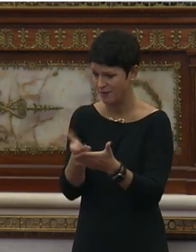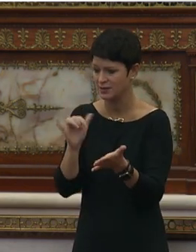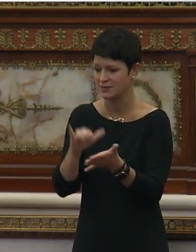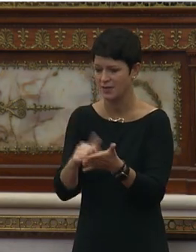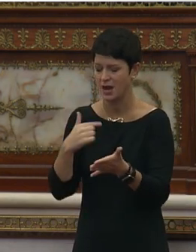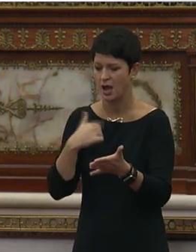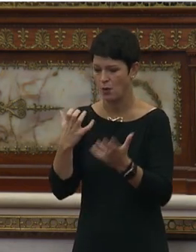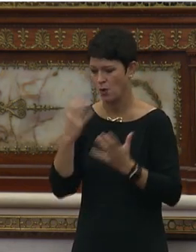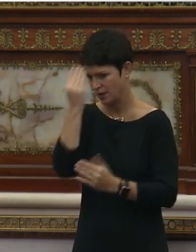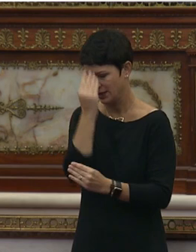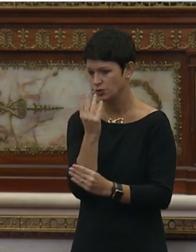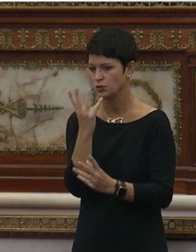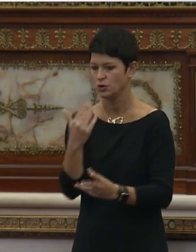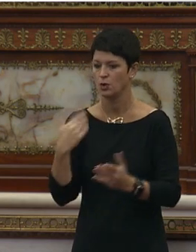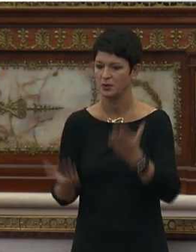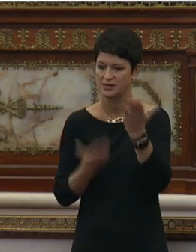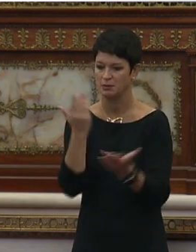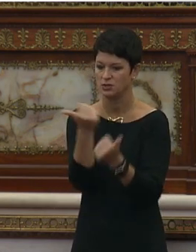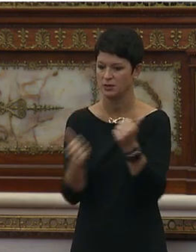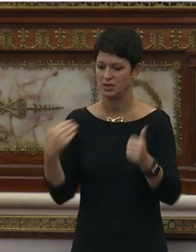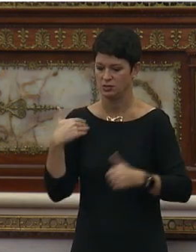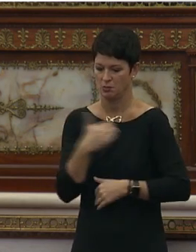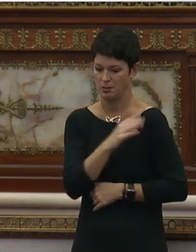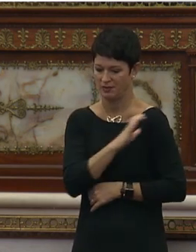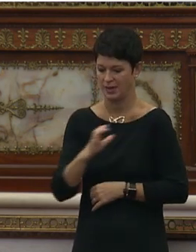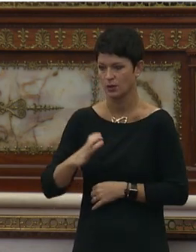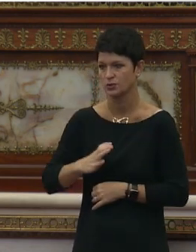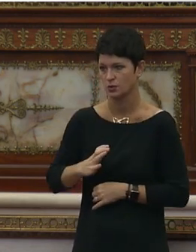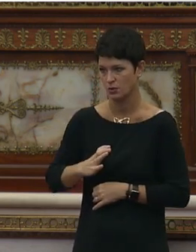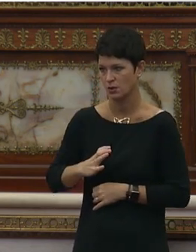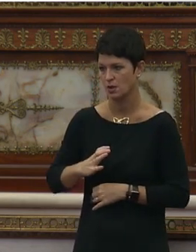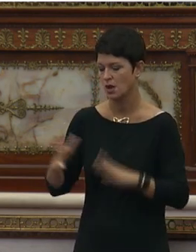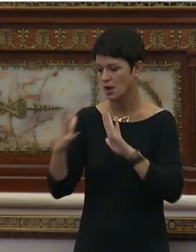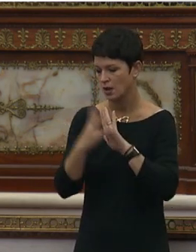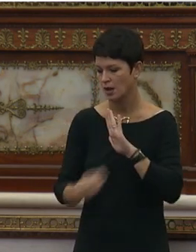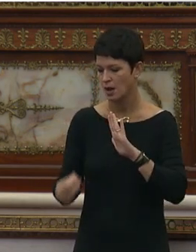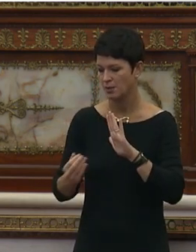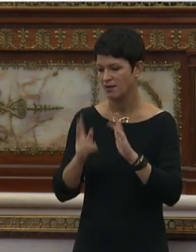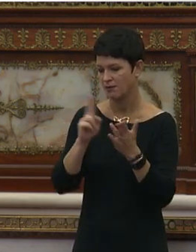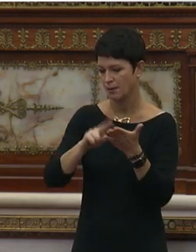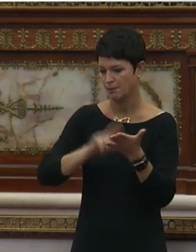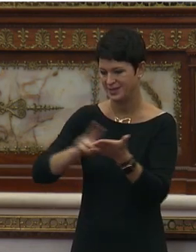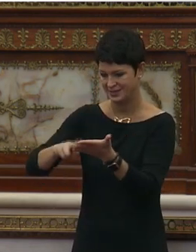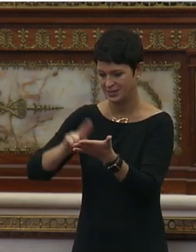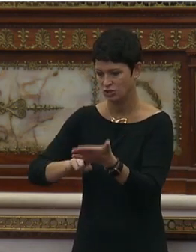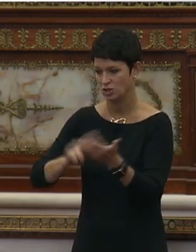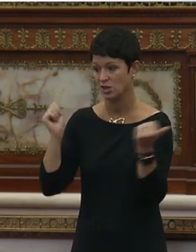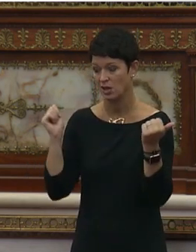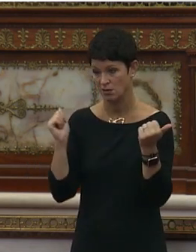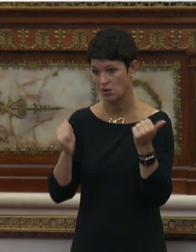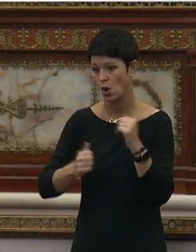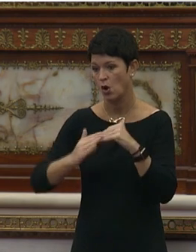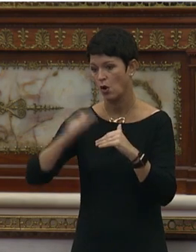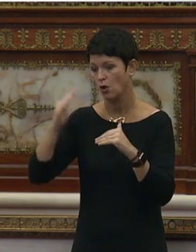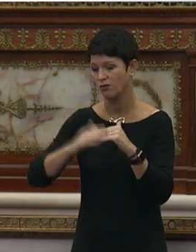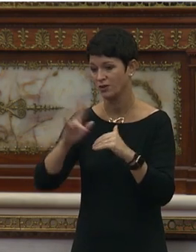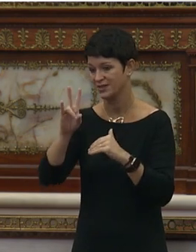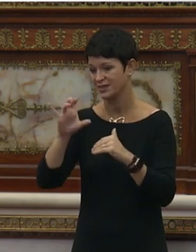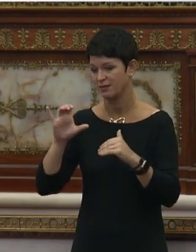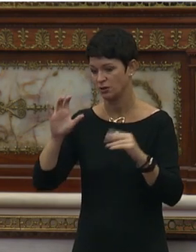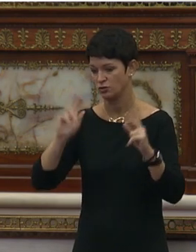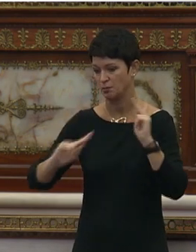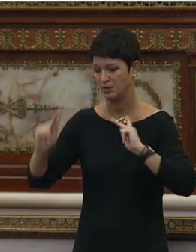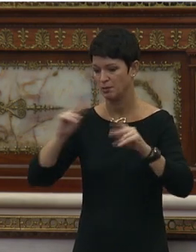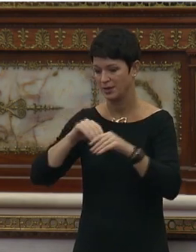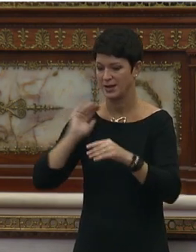I want to note that we have submitted to each member of council a copy of a petition that's been signed by over 700 people